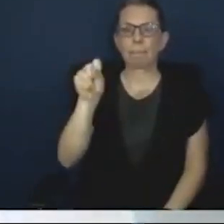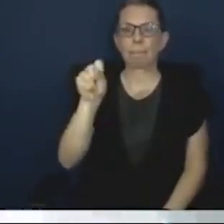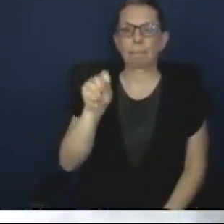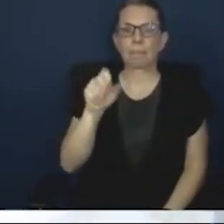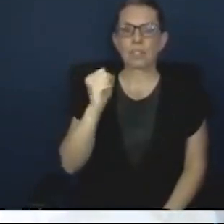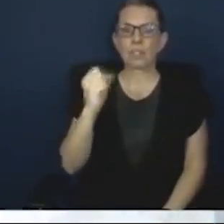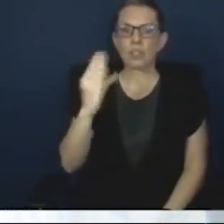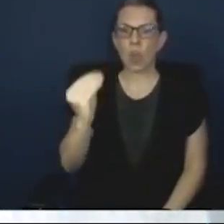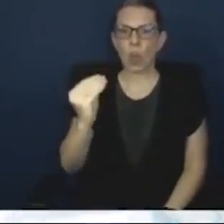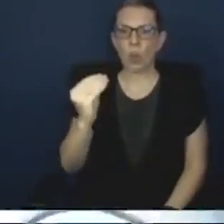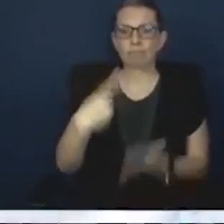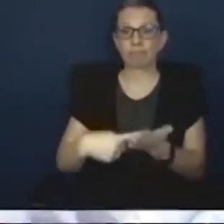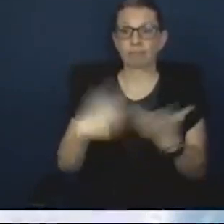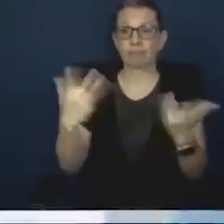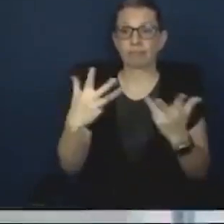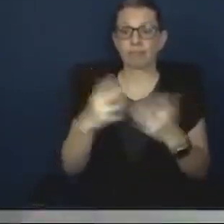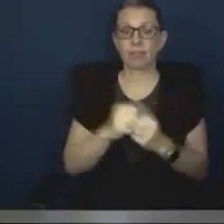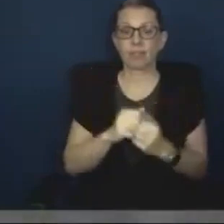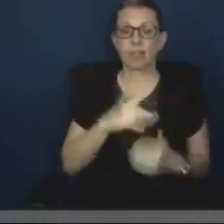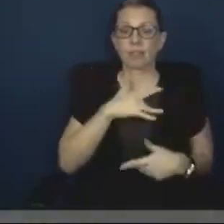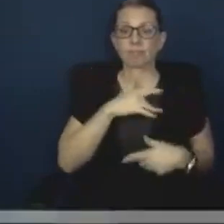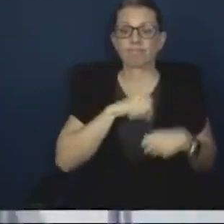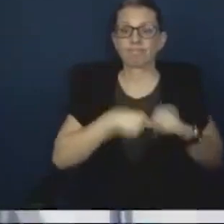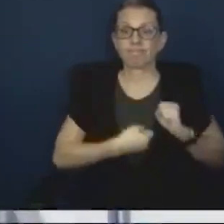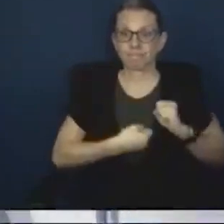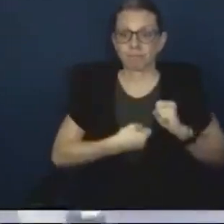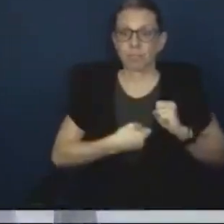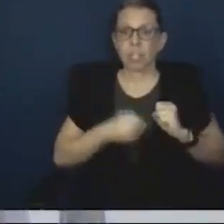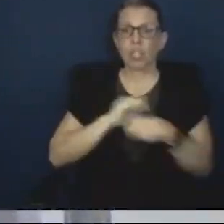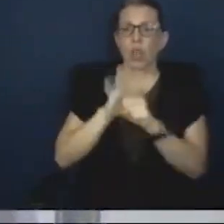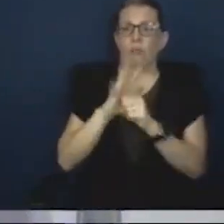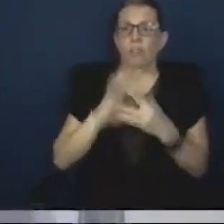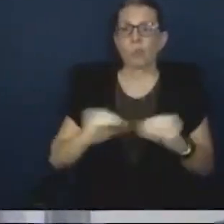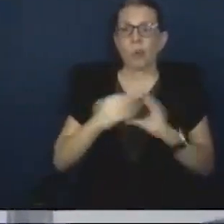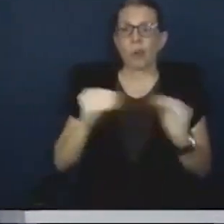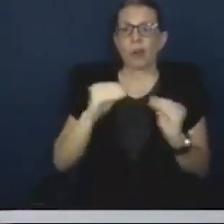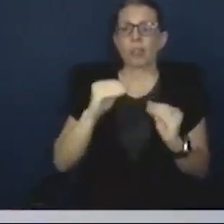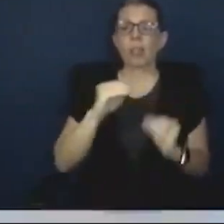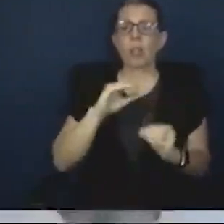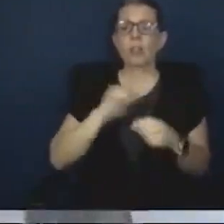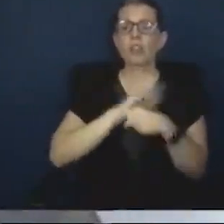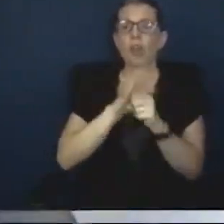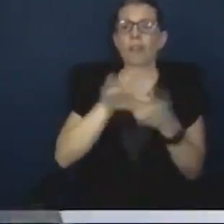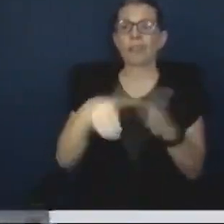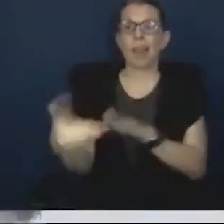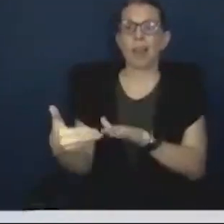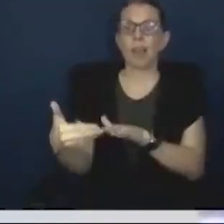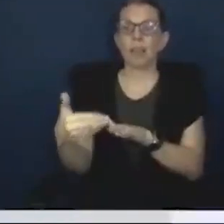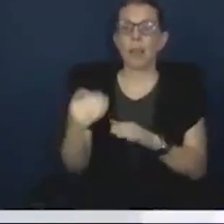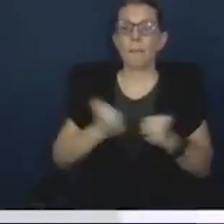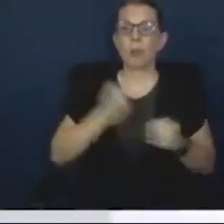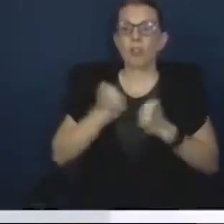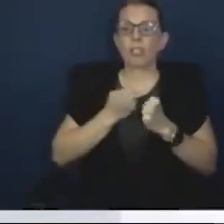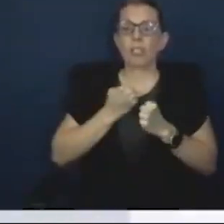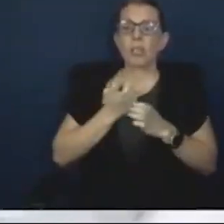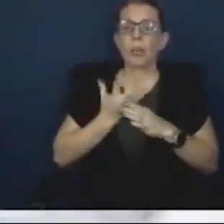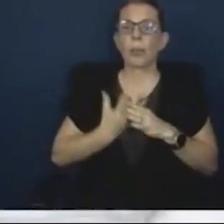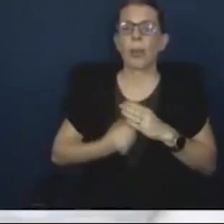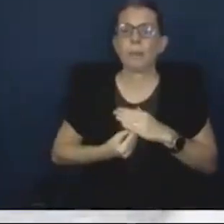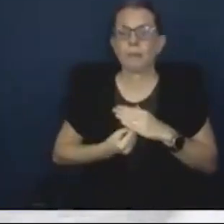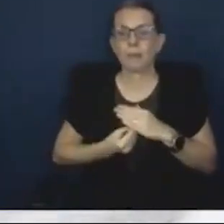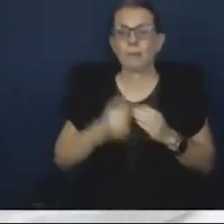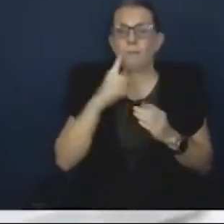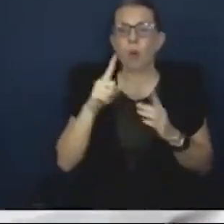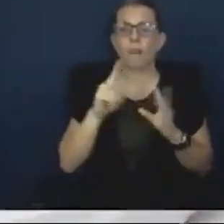going to be talking about. Heartbreaking COVID stories that we hear everywhere. COVID deaths are emotionally draining on families as well as the staff here and